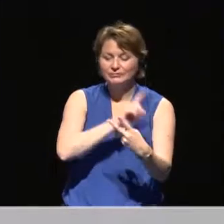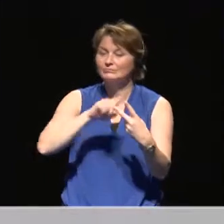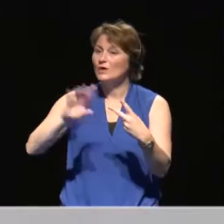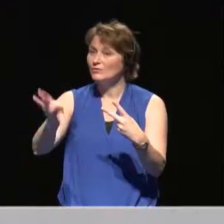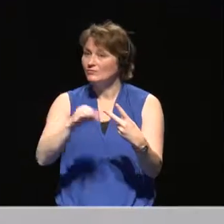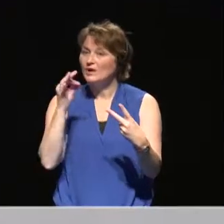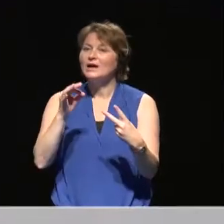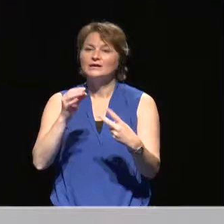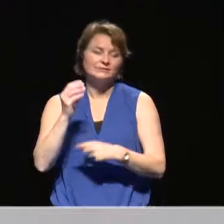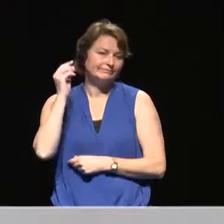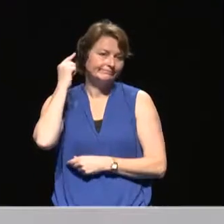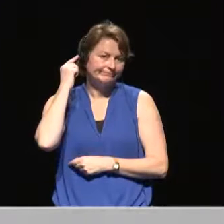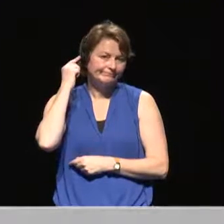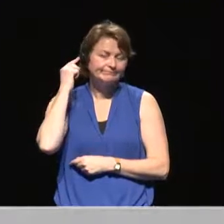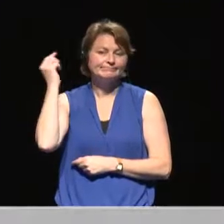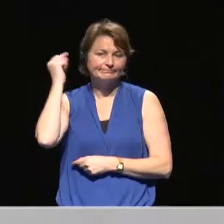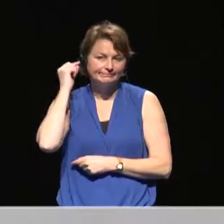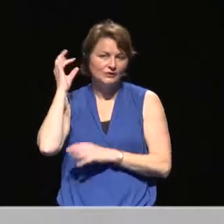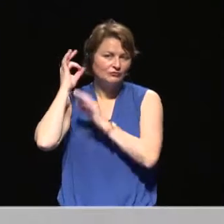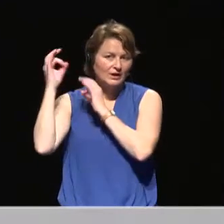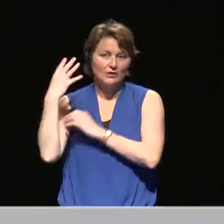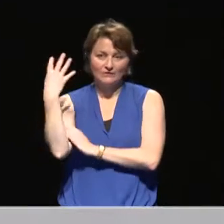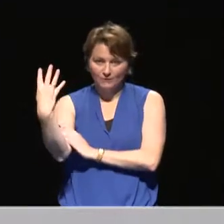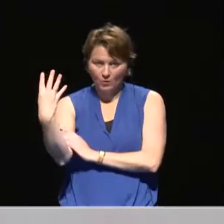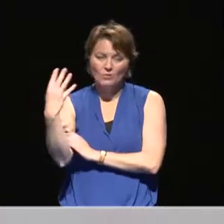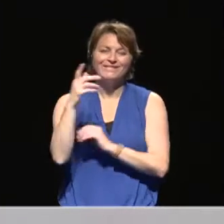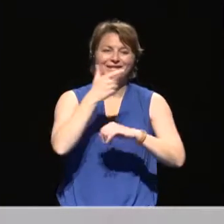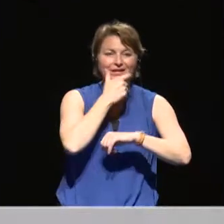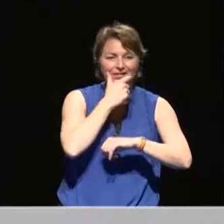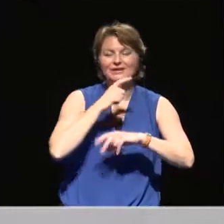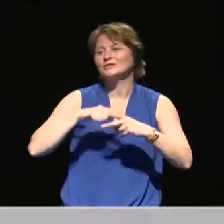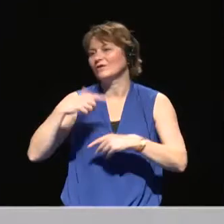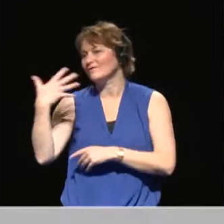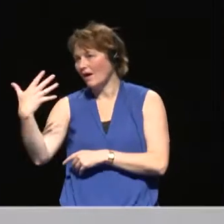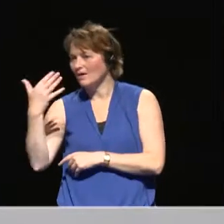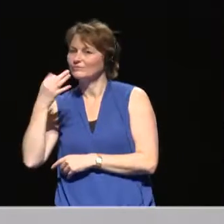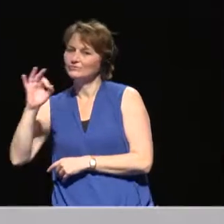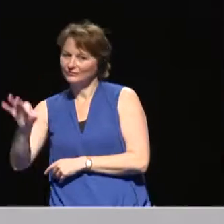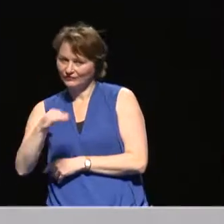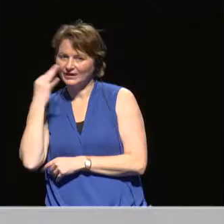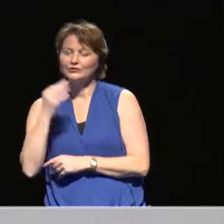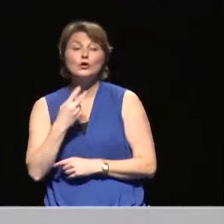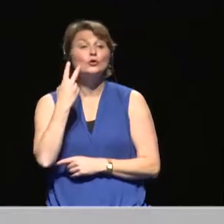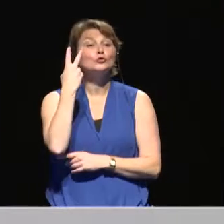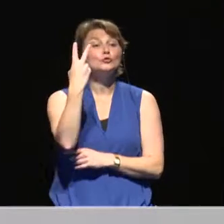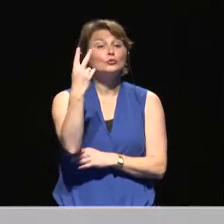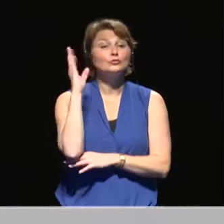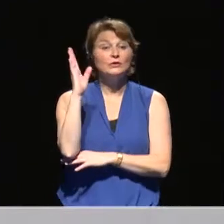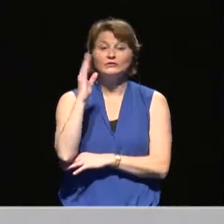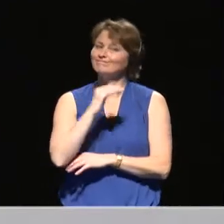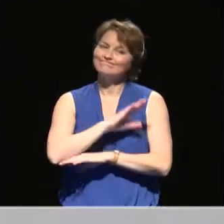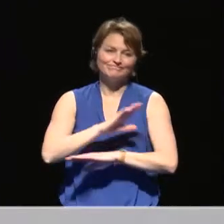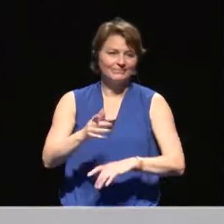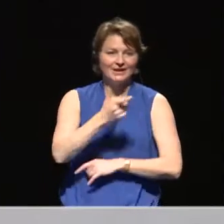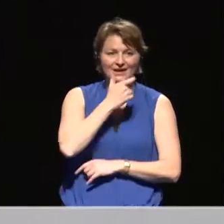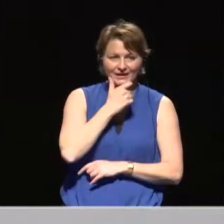channel number 4 is for English, number 5 is for French. We will have two presentations that will not be in English, one in